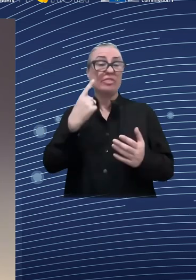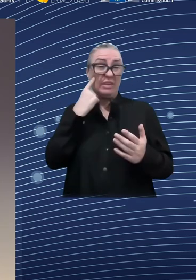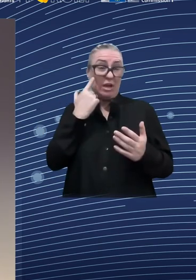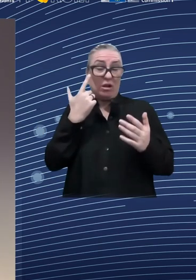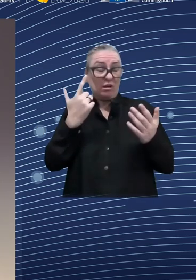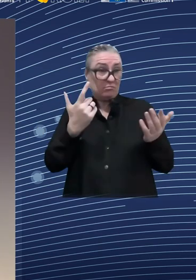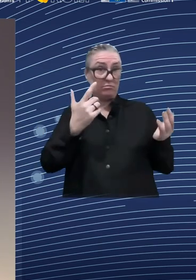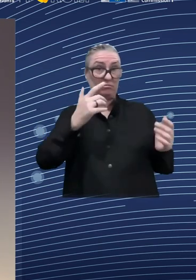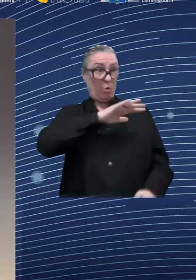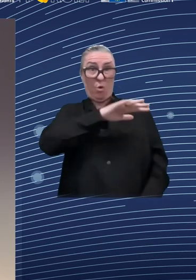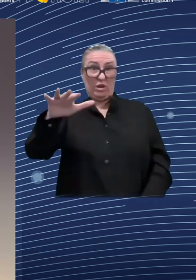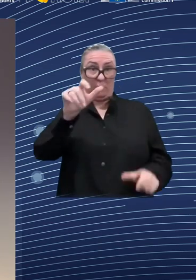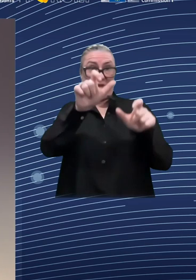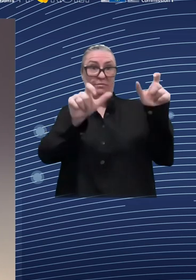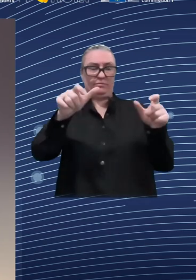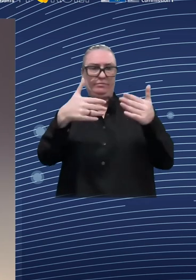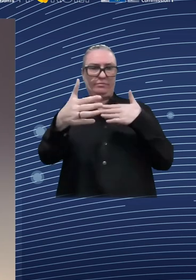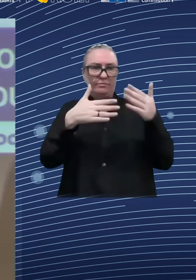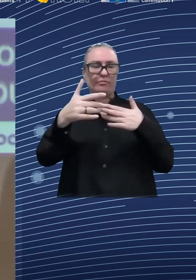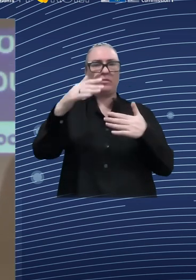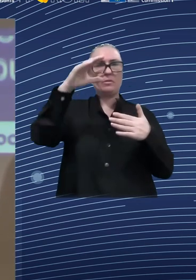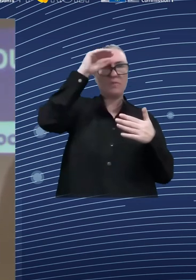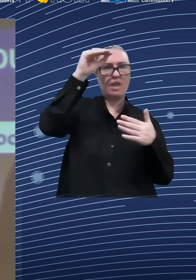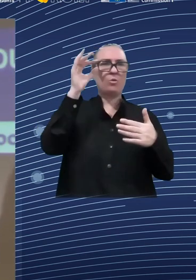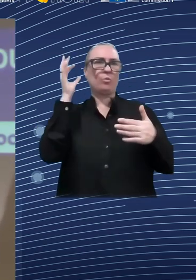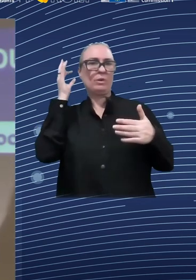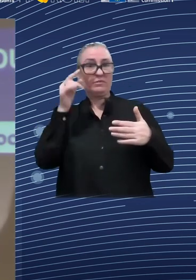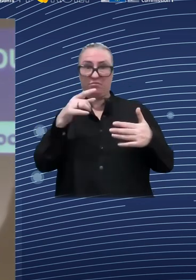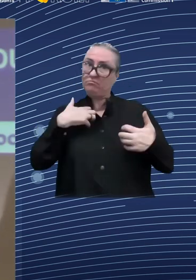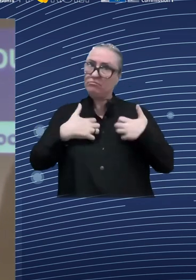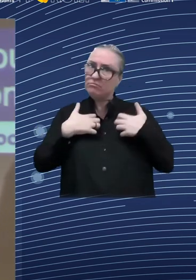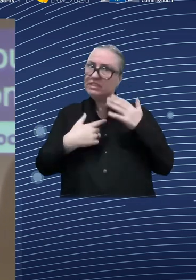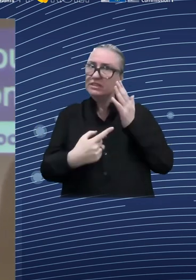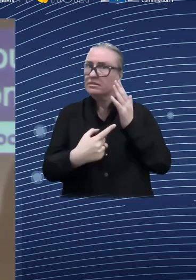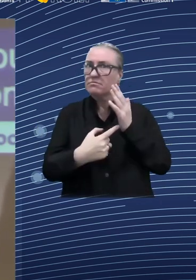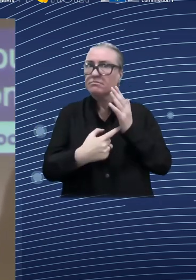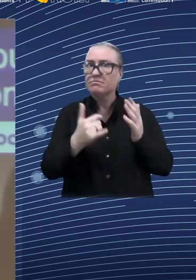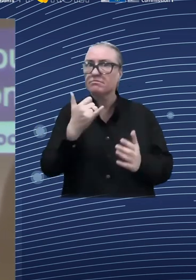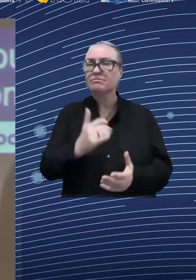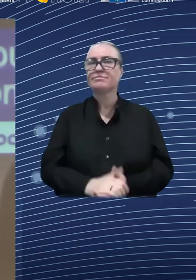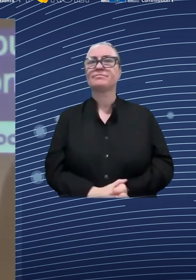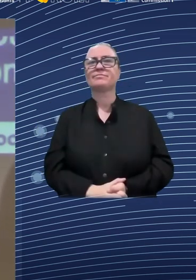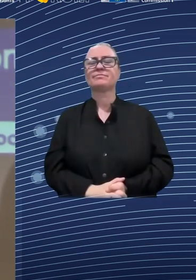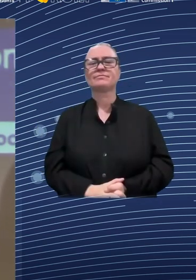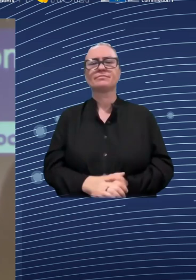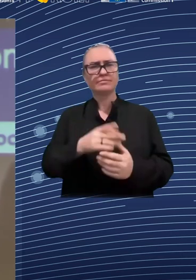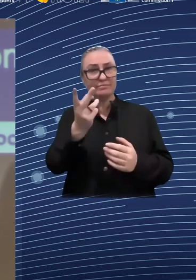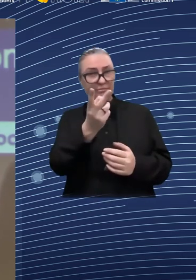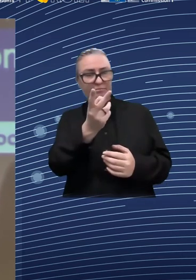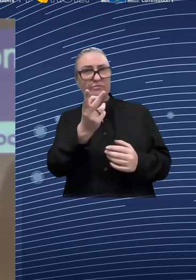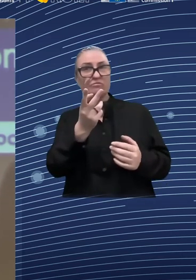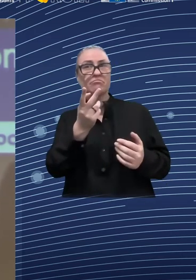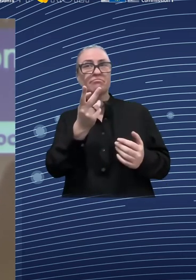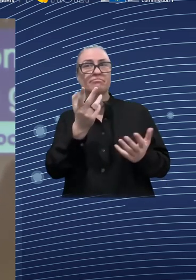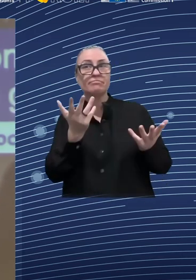comes to digital training? Well, I work with school teachers, and there is no gender balance because it's prevalent